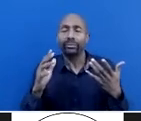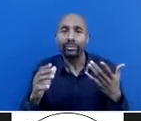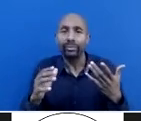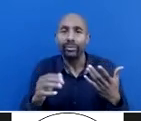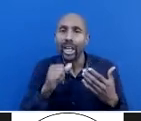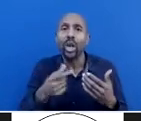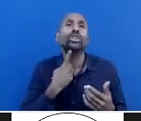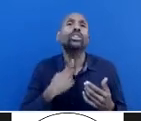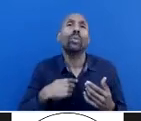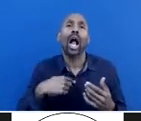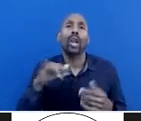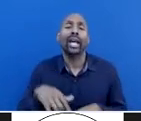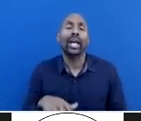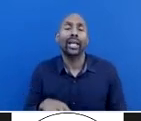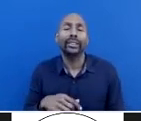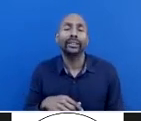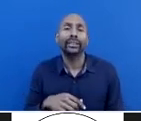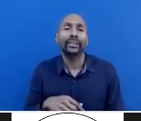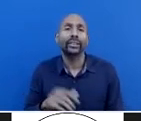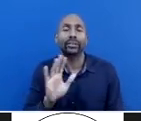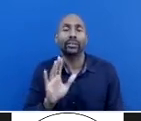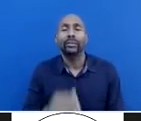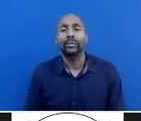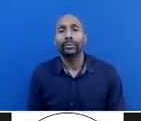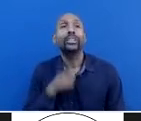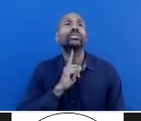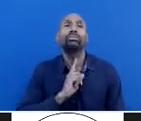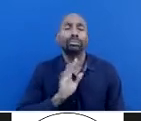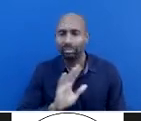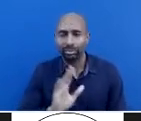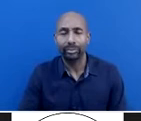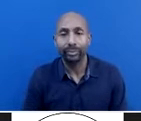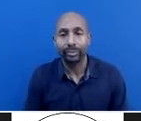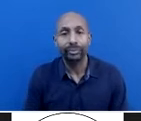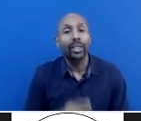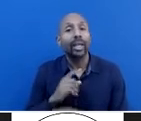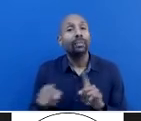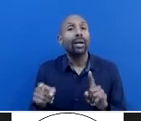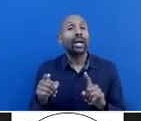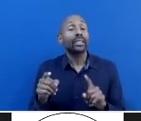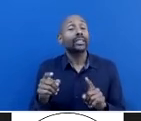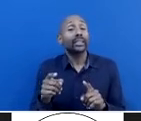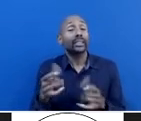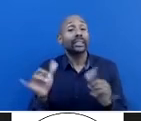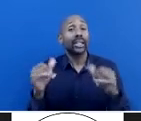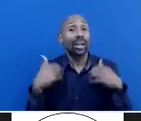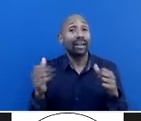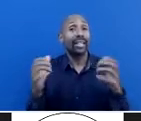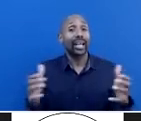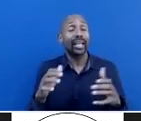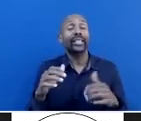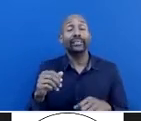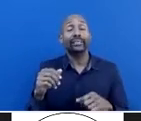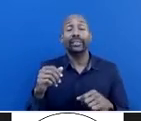happens, there are numerous African Christian communities that don't do that, right? Ethiopians don't